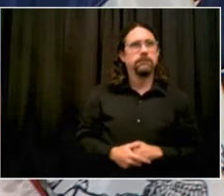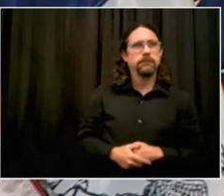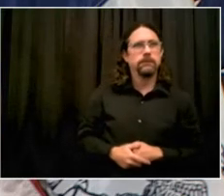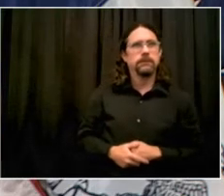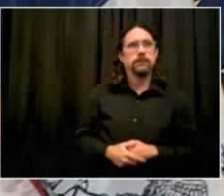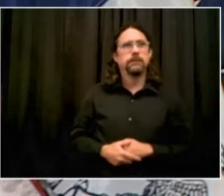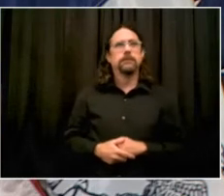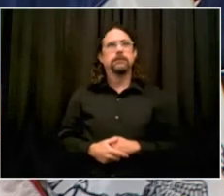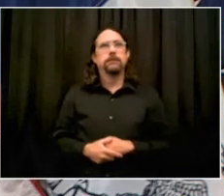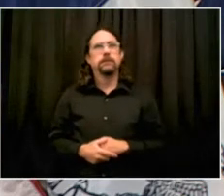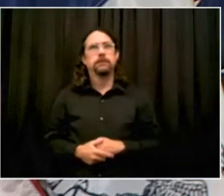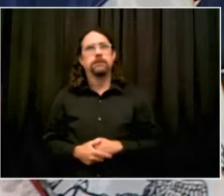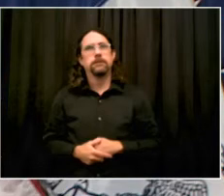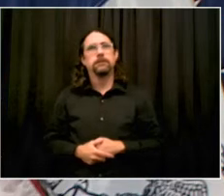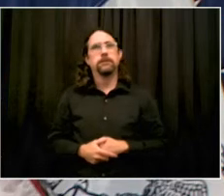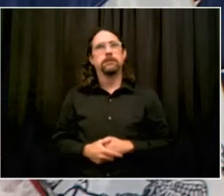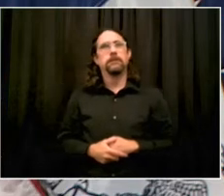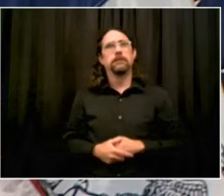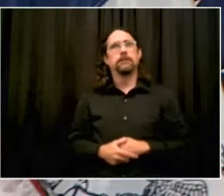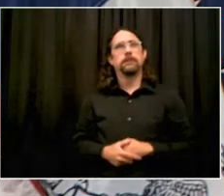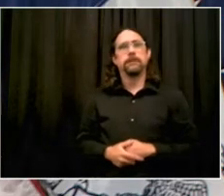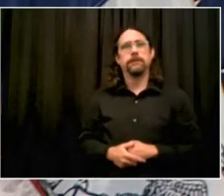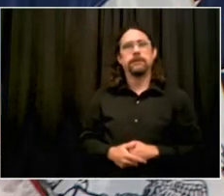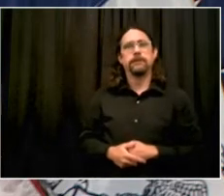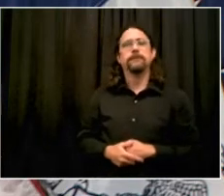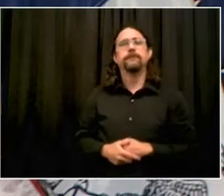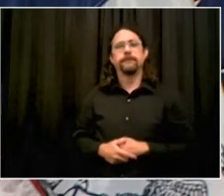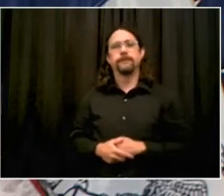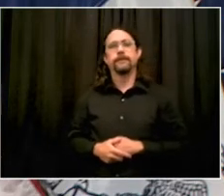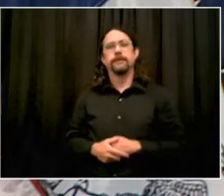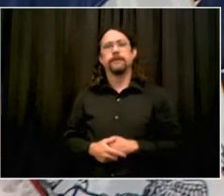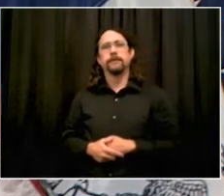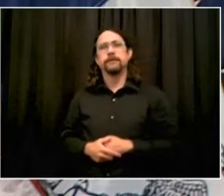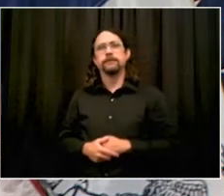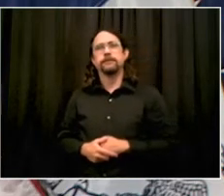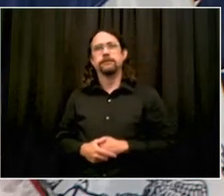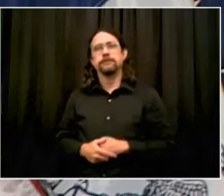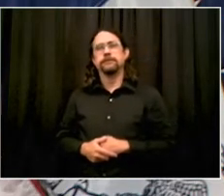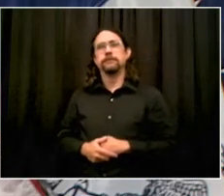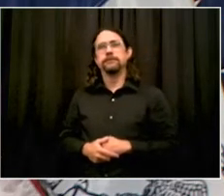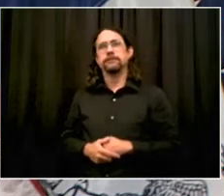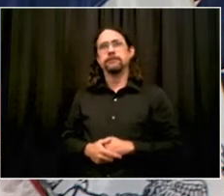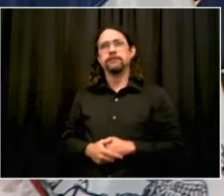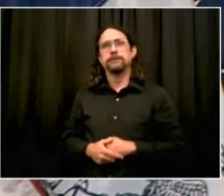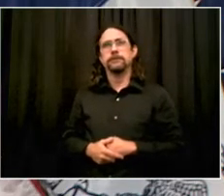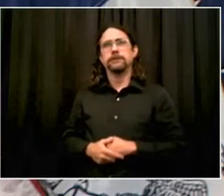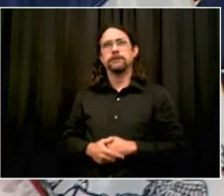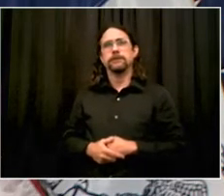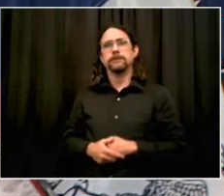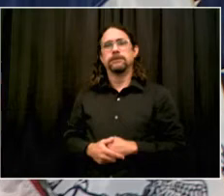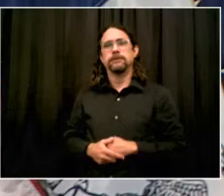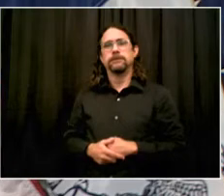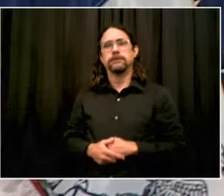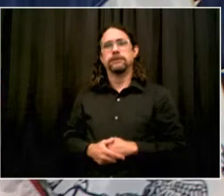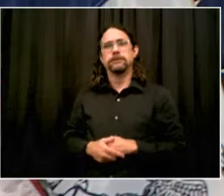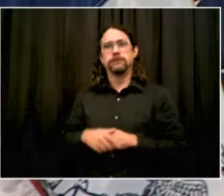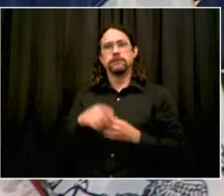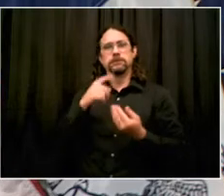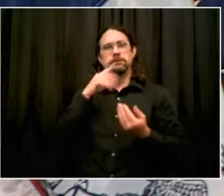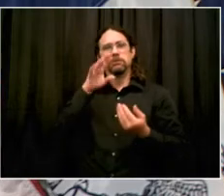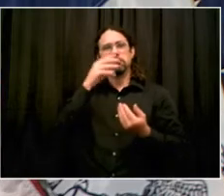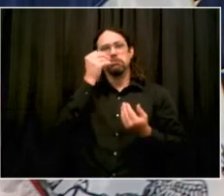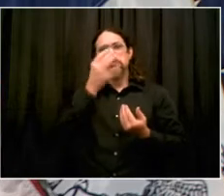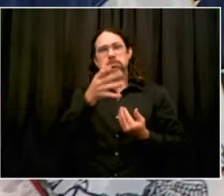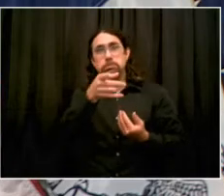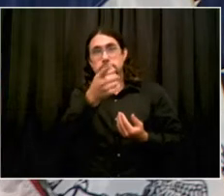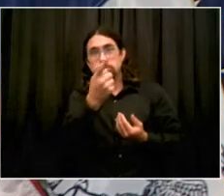will provide information. And I've said to folks at the council that if you ever feel my agencies are not doing what they need to do,